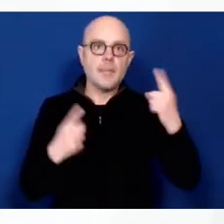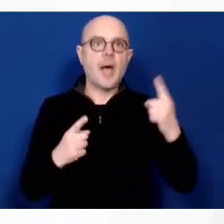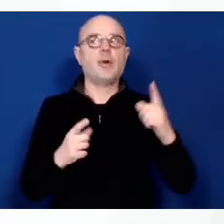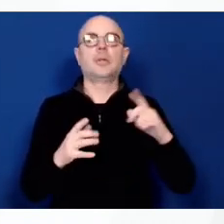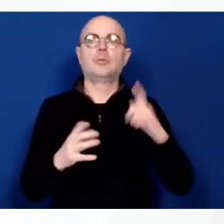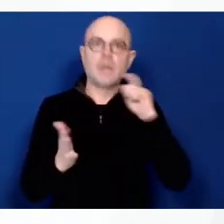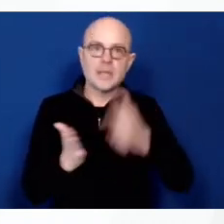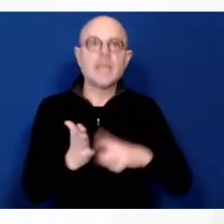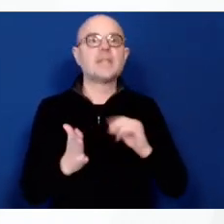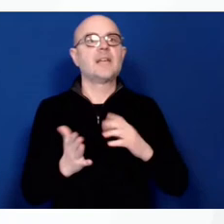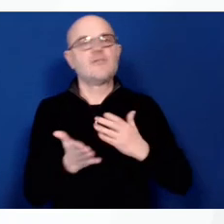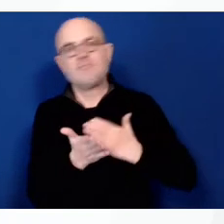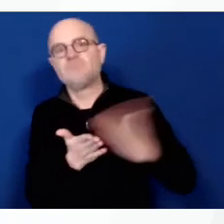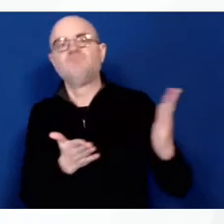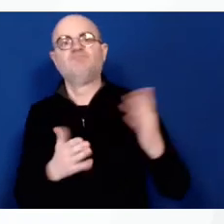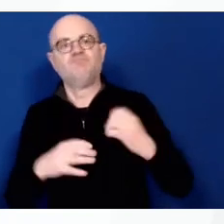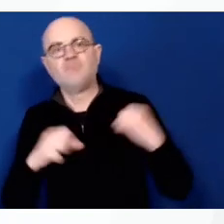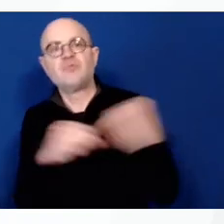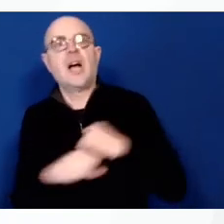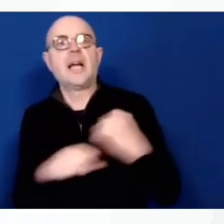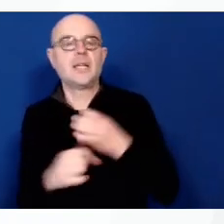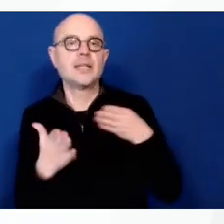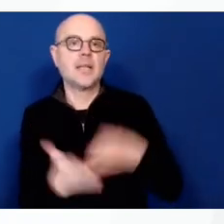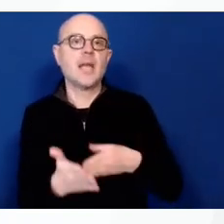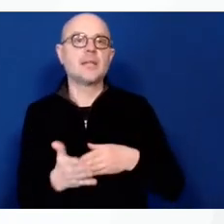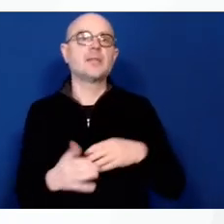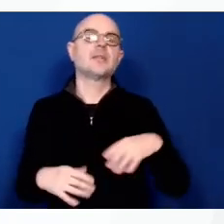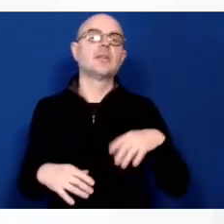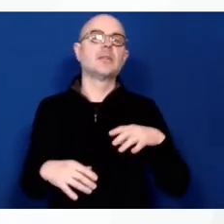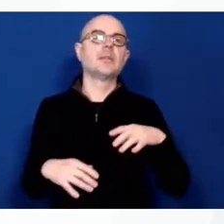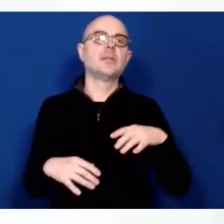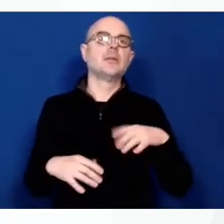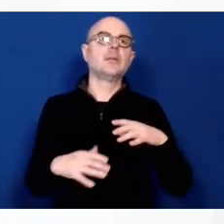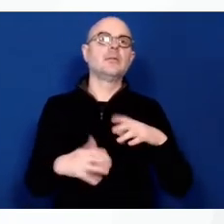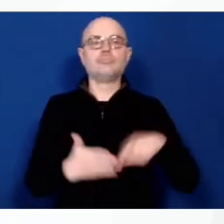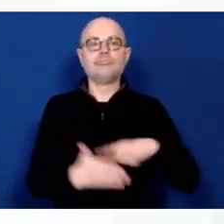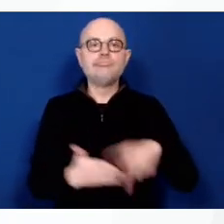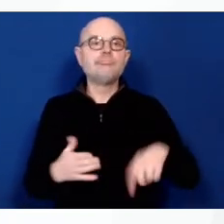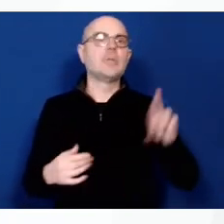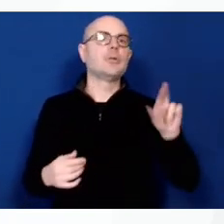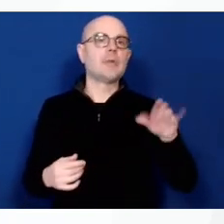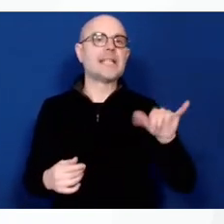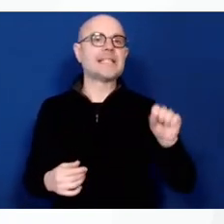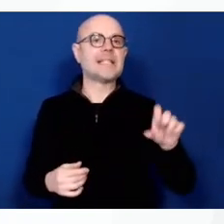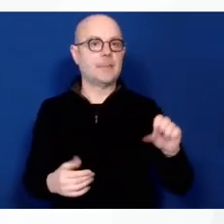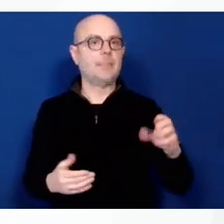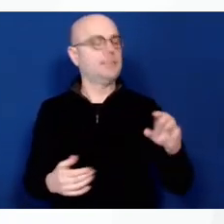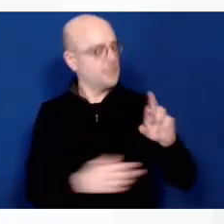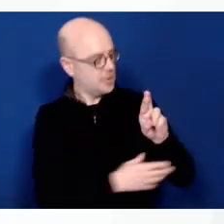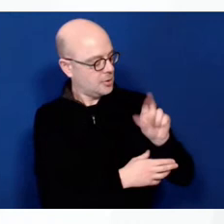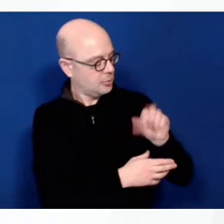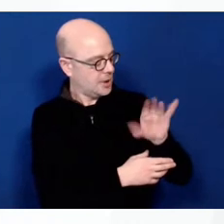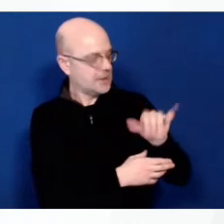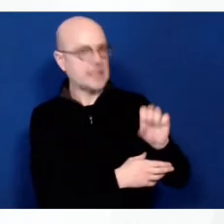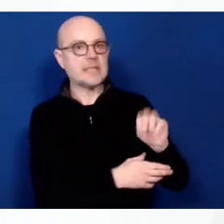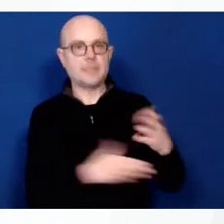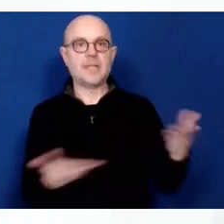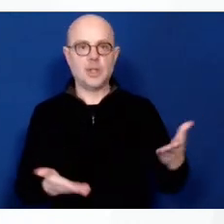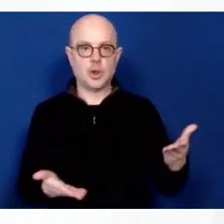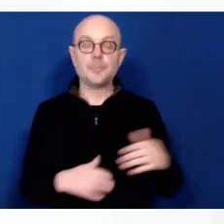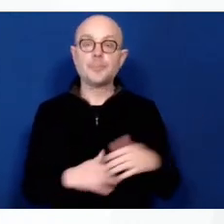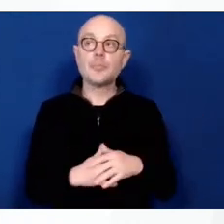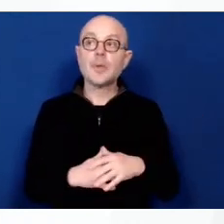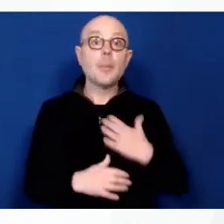university, work that we still grapple with half a century later. None of the books stacked on my desk tell those